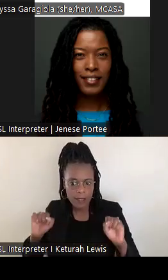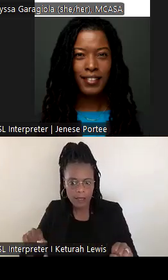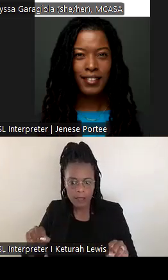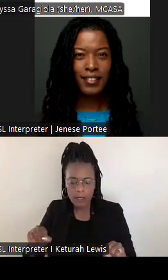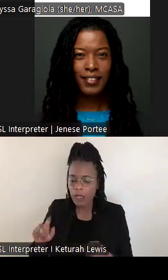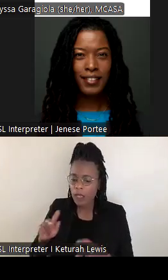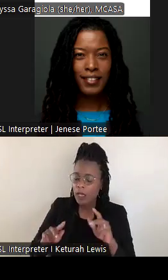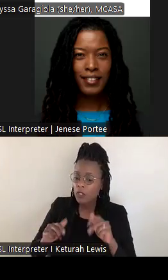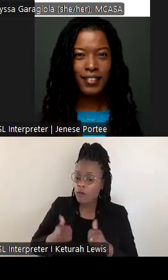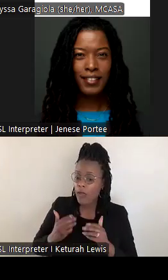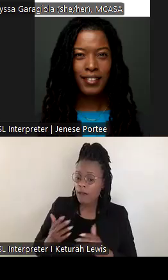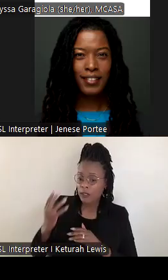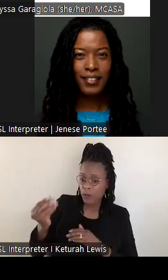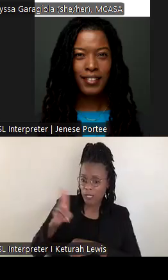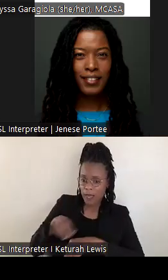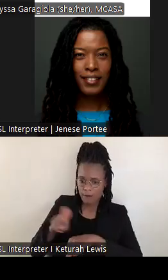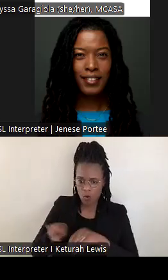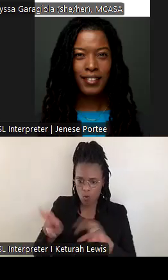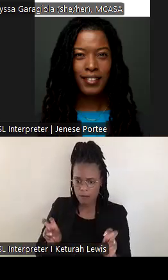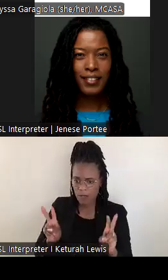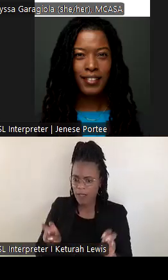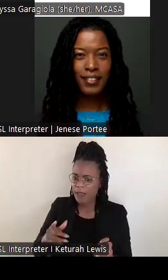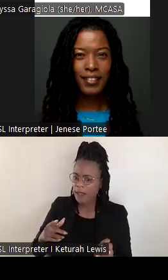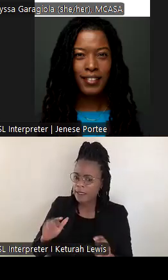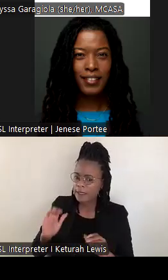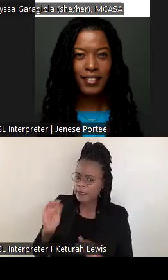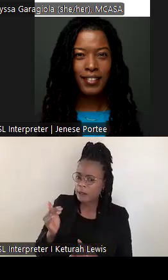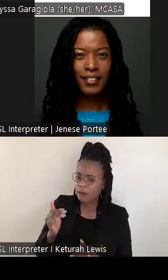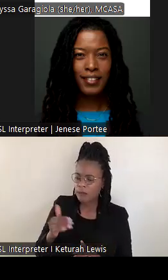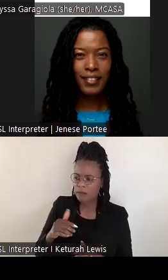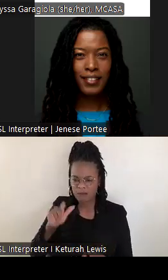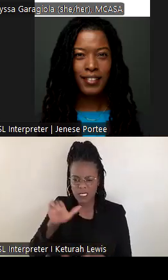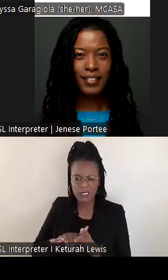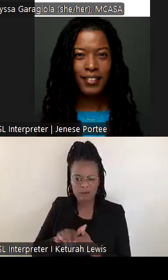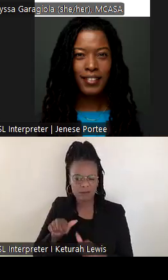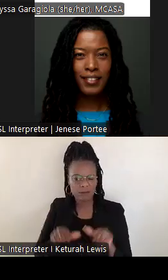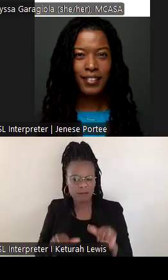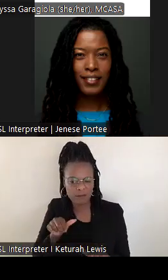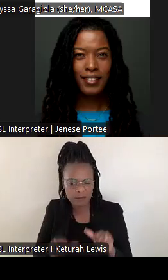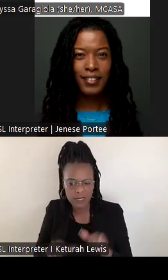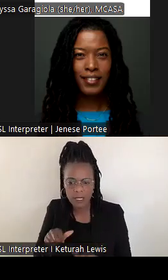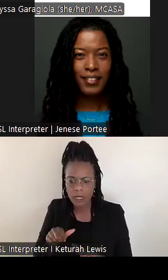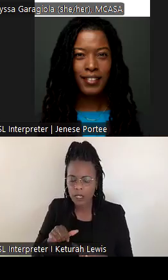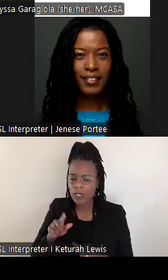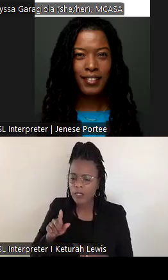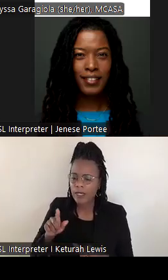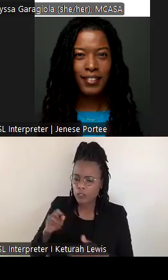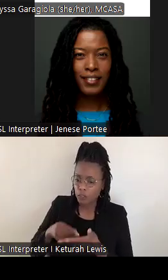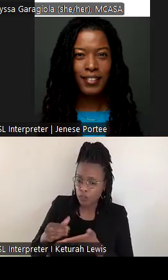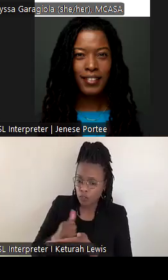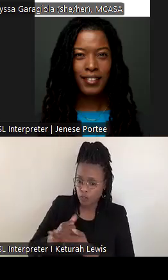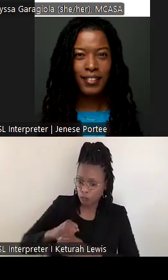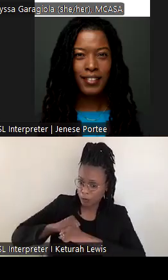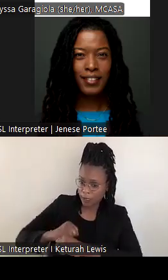be seen as less credible or less deserving of protection and support. And this is the opposite of what we want to do for sexual survivors